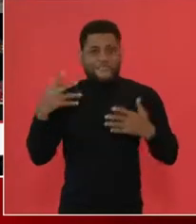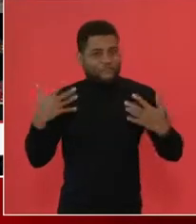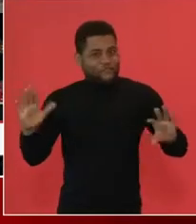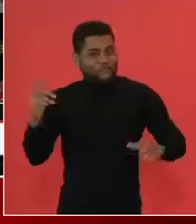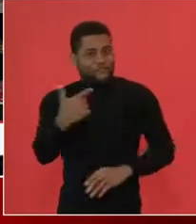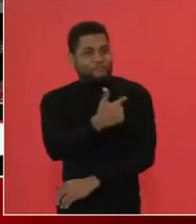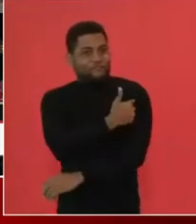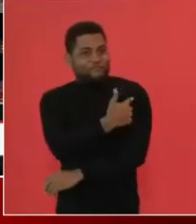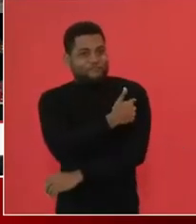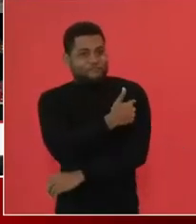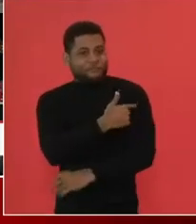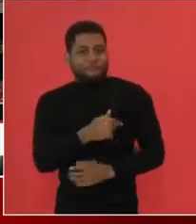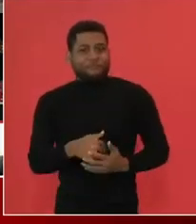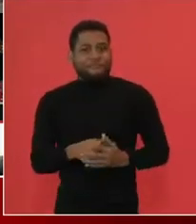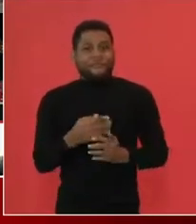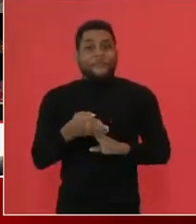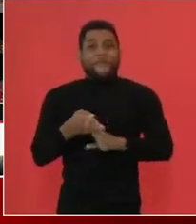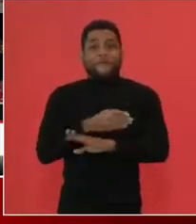did it, D.C.